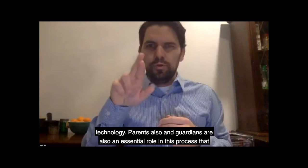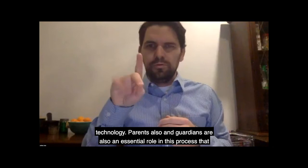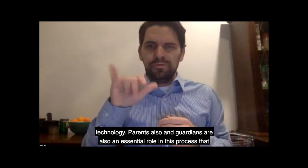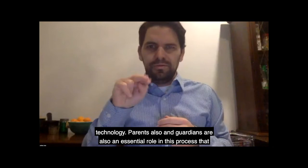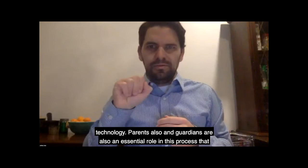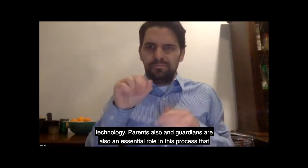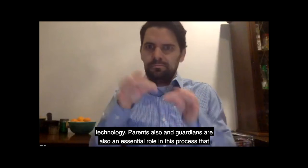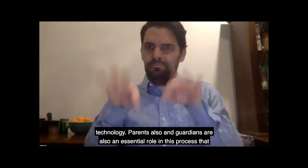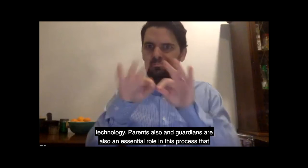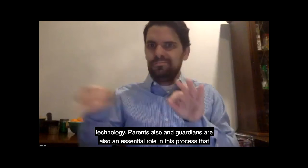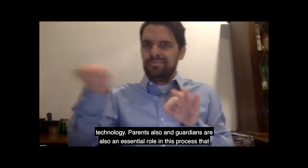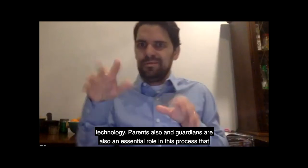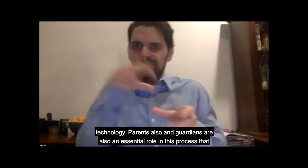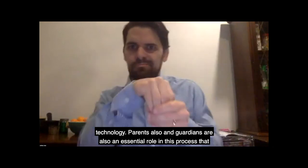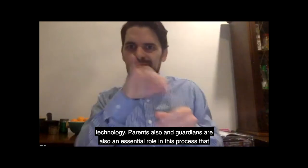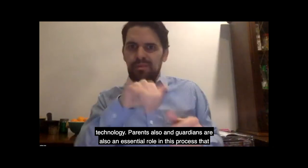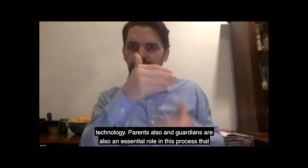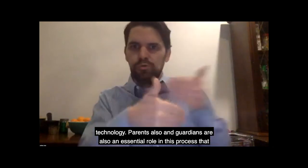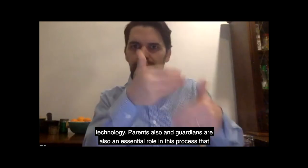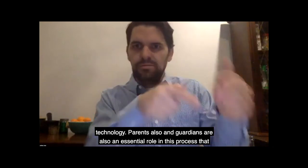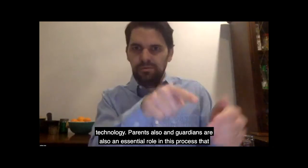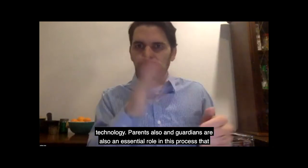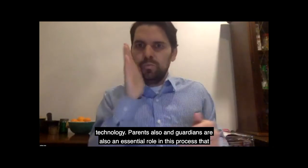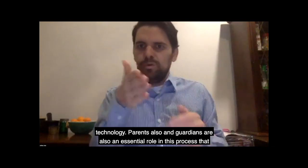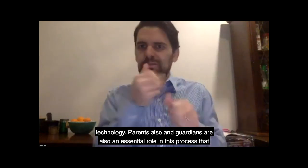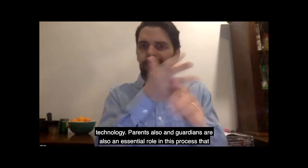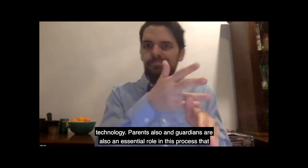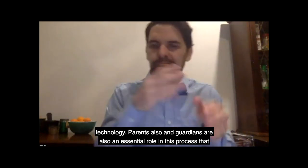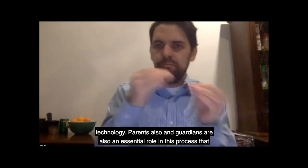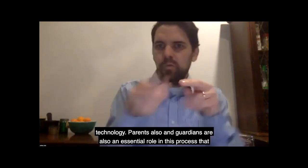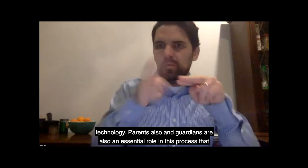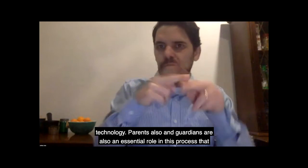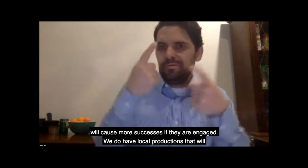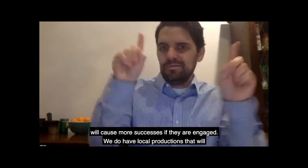Parents also and guardians are also an essential role in this